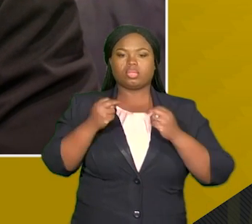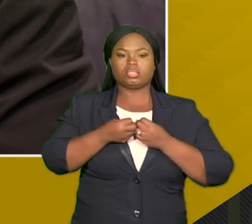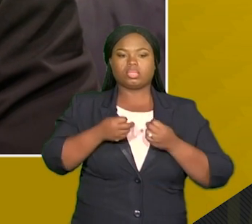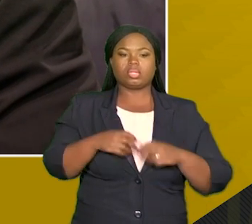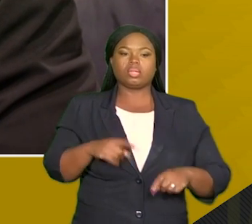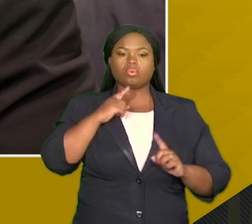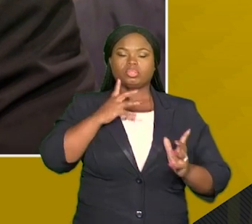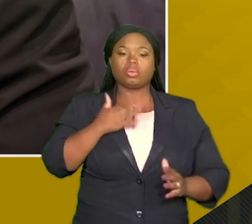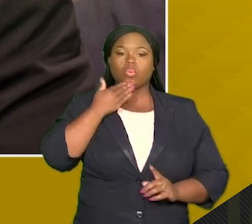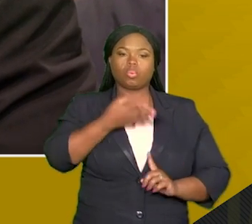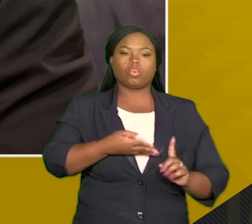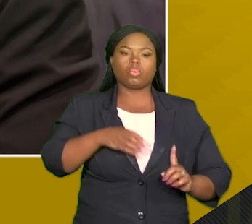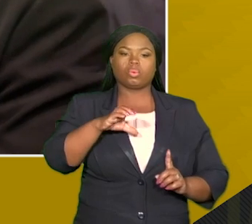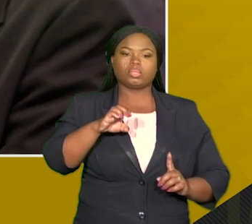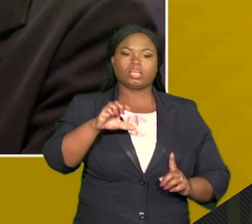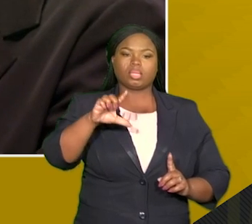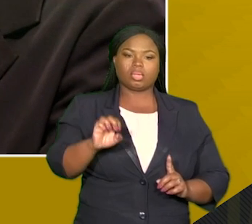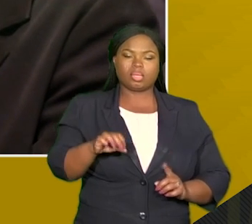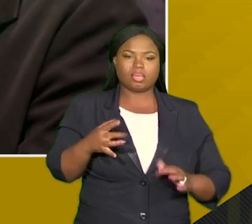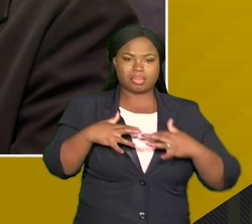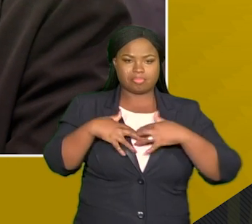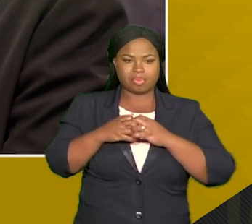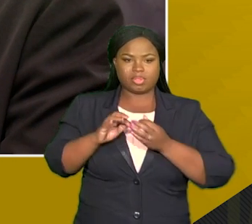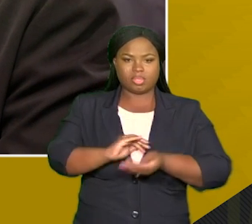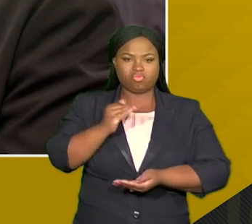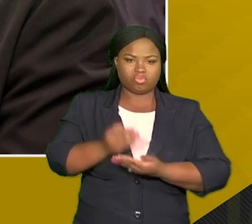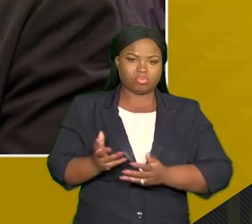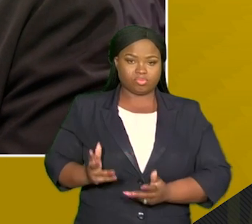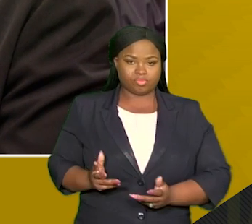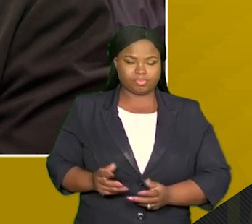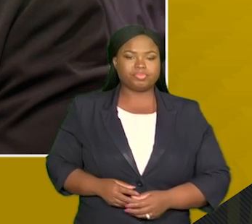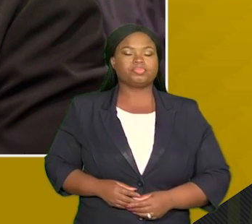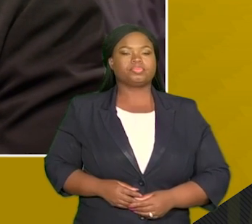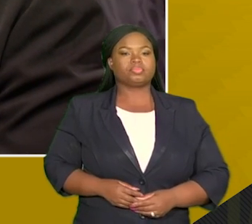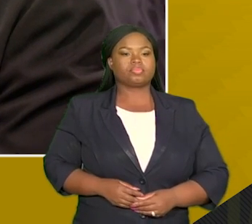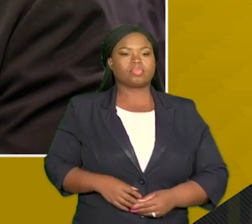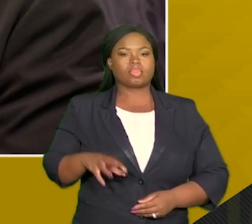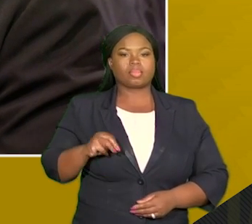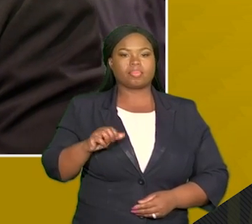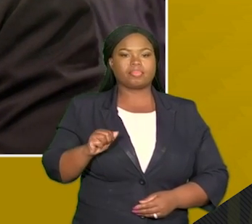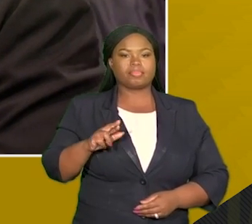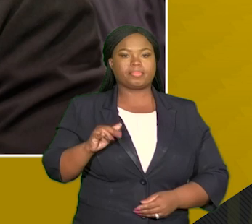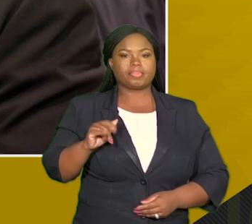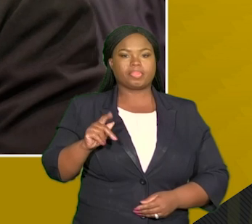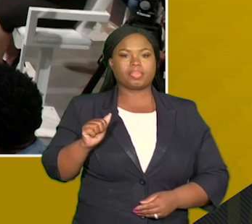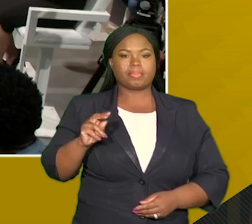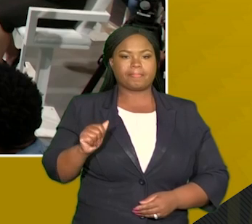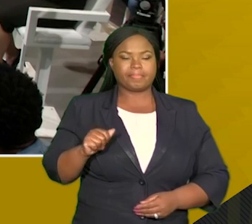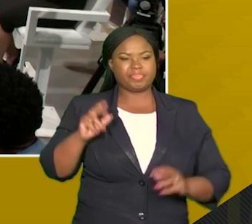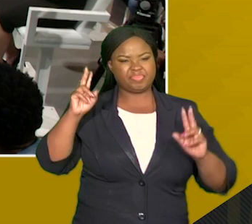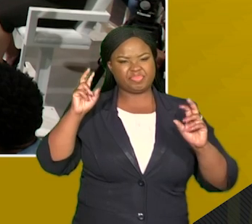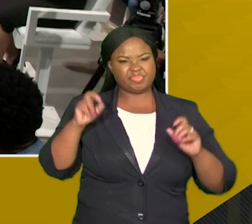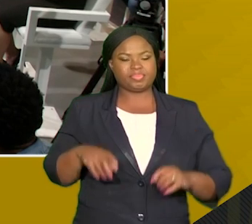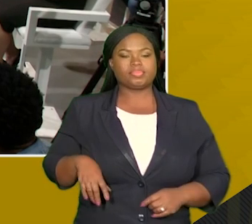Minister, Kele, he started the trust. Mm. And the Marikana issue, without going into